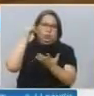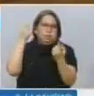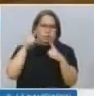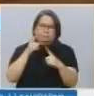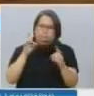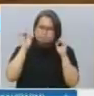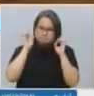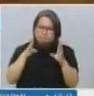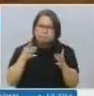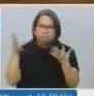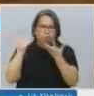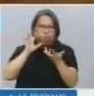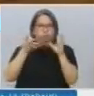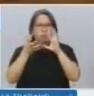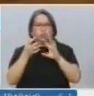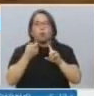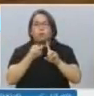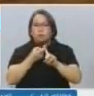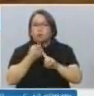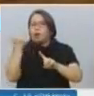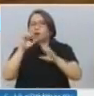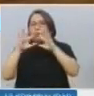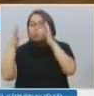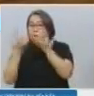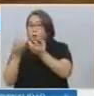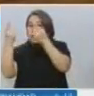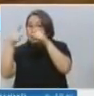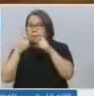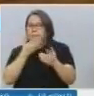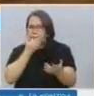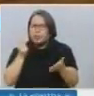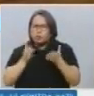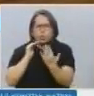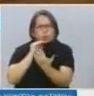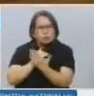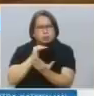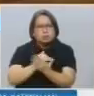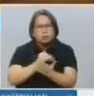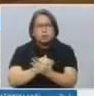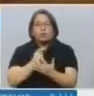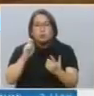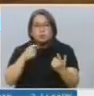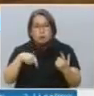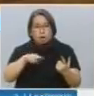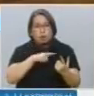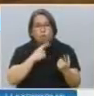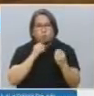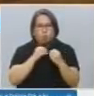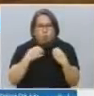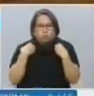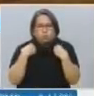disasters, and from global best practices. We need a truly empowered